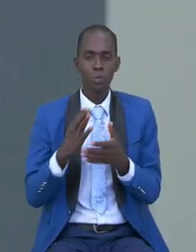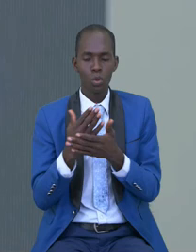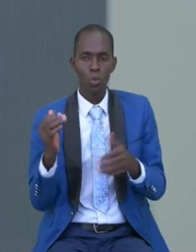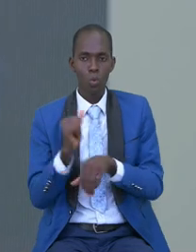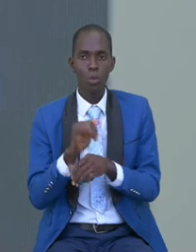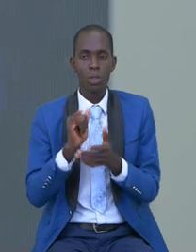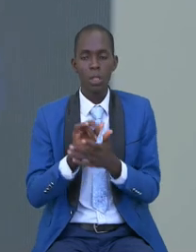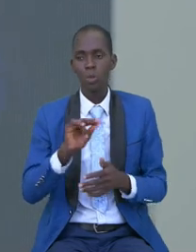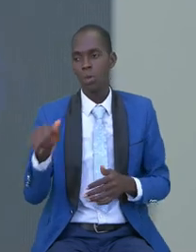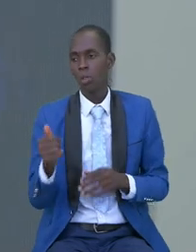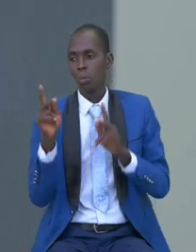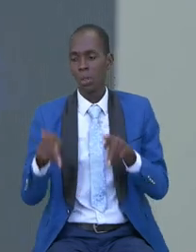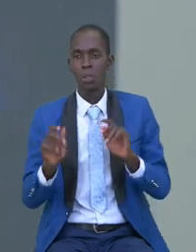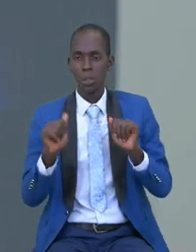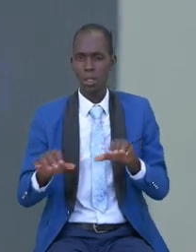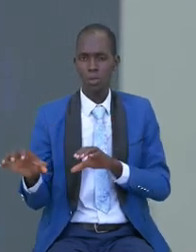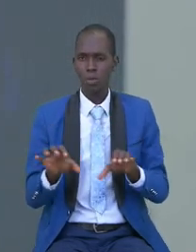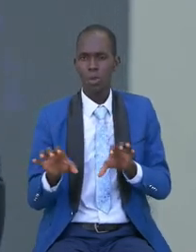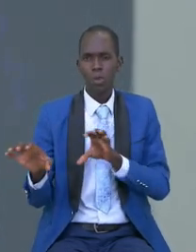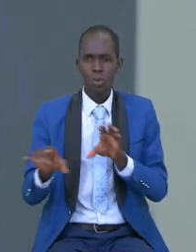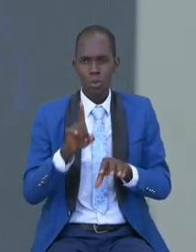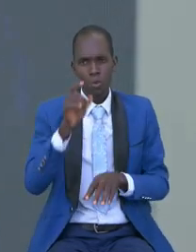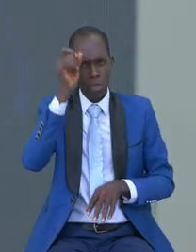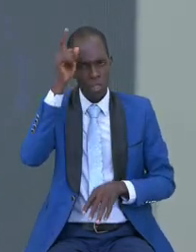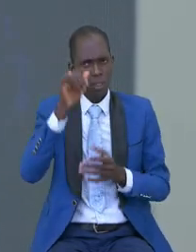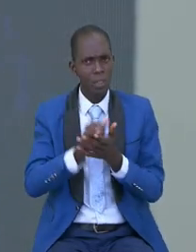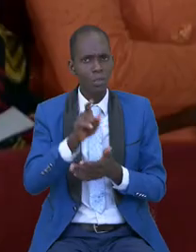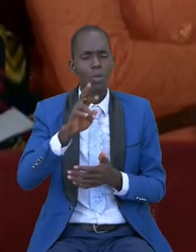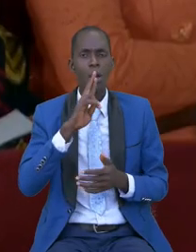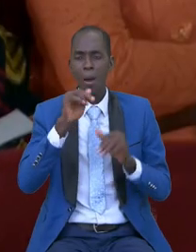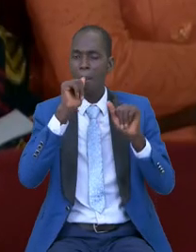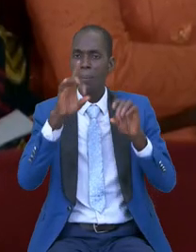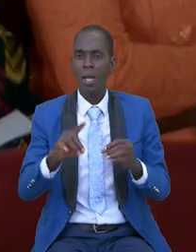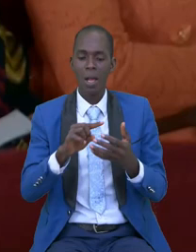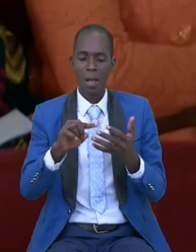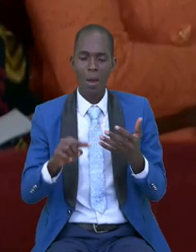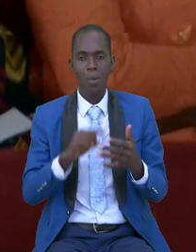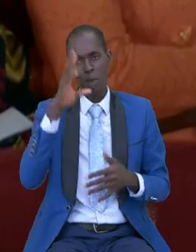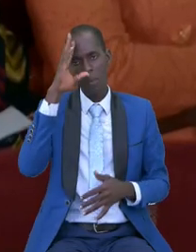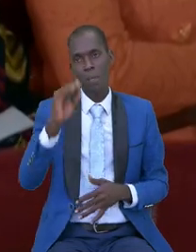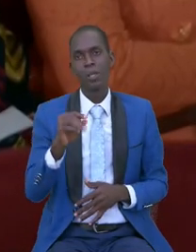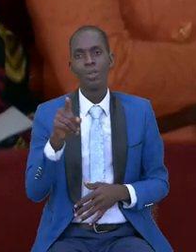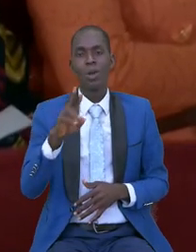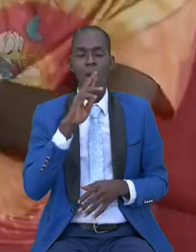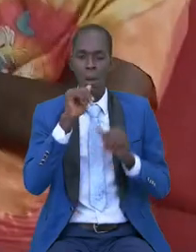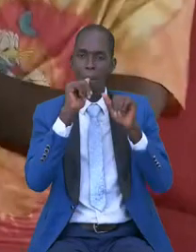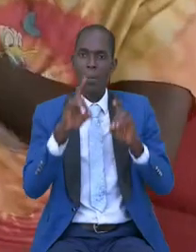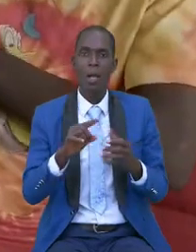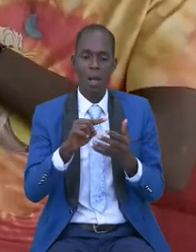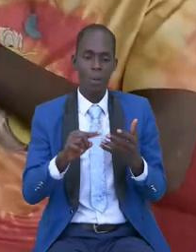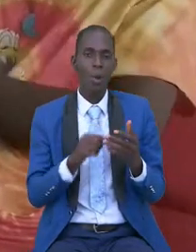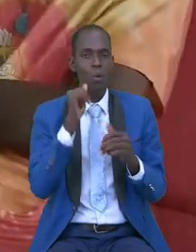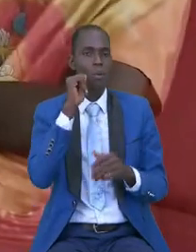you understand that you are blessed among men? You are blessed among women. You